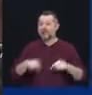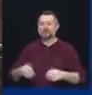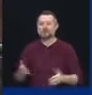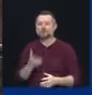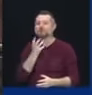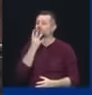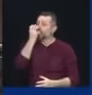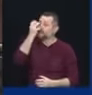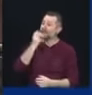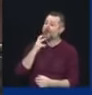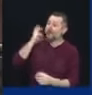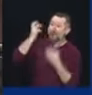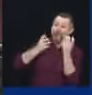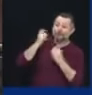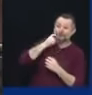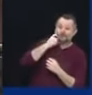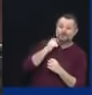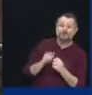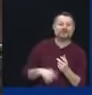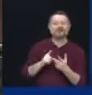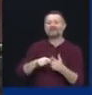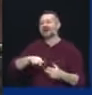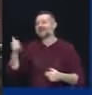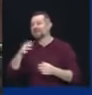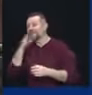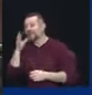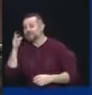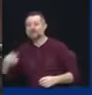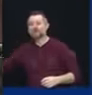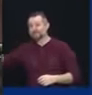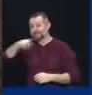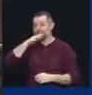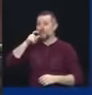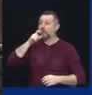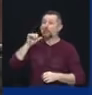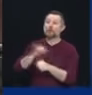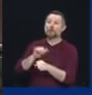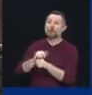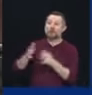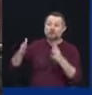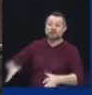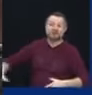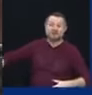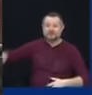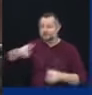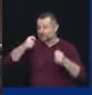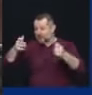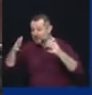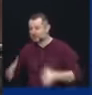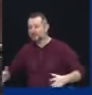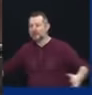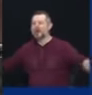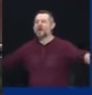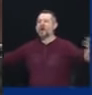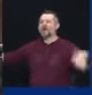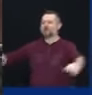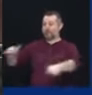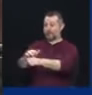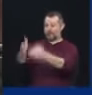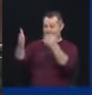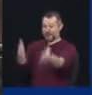to farms so they can vaccinate the workers, the managers on site, because we need to